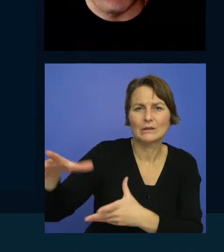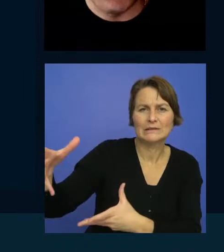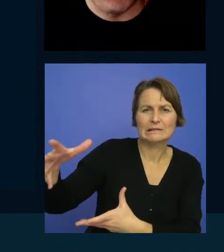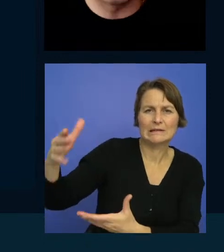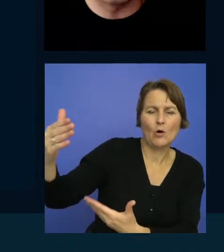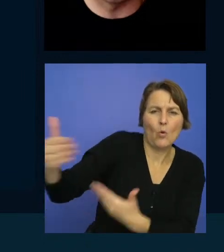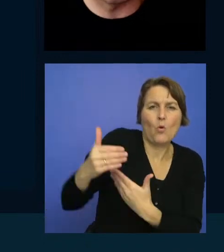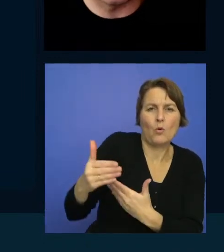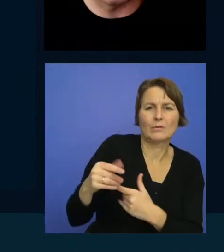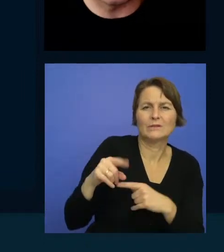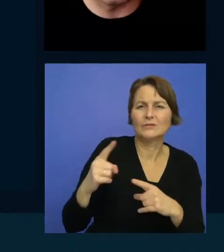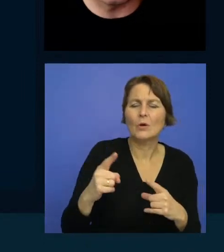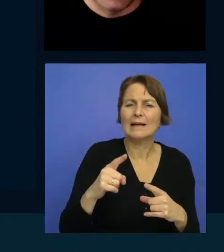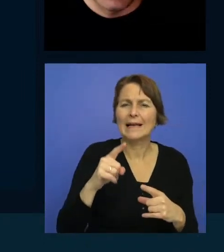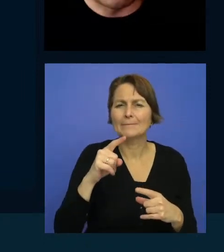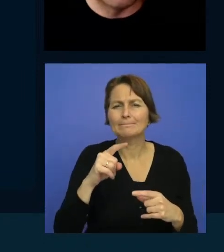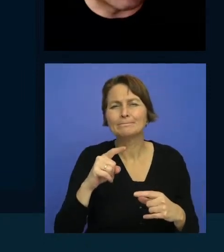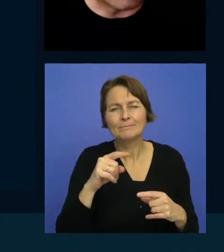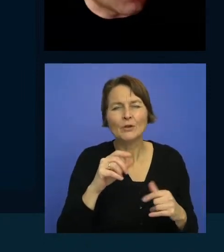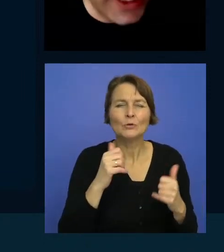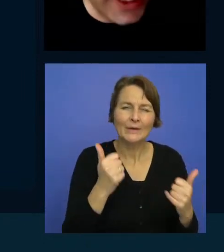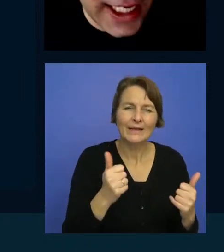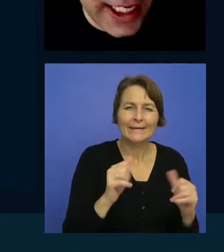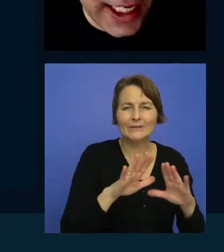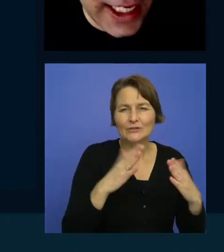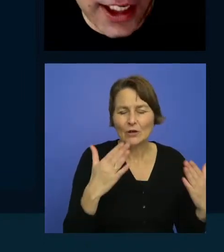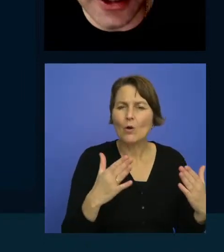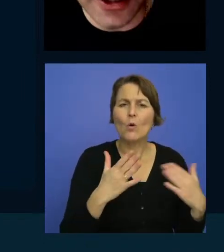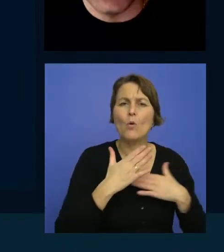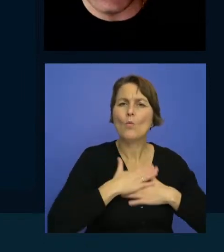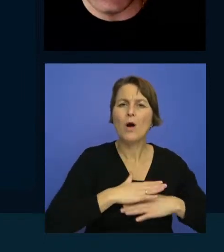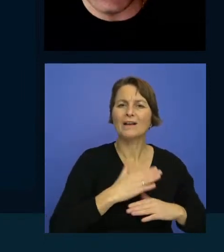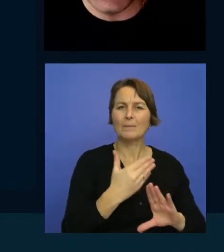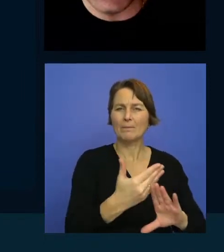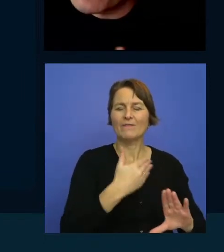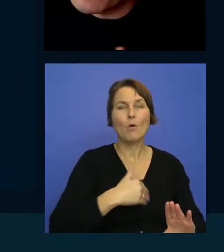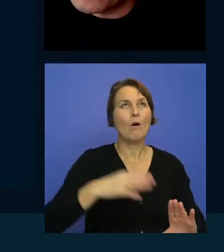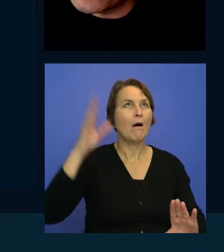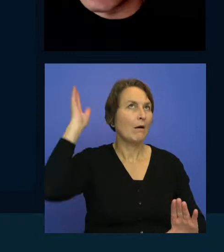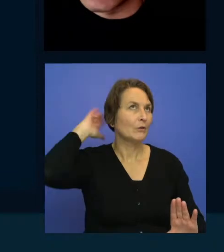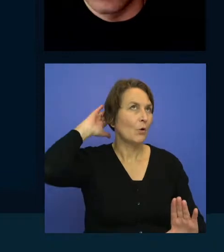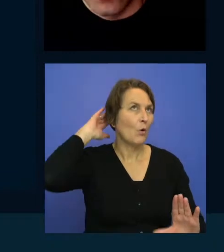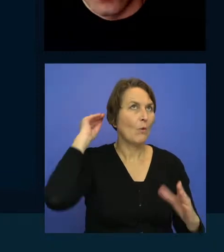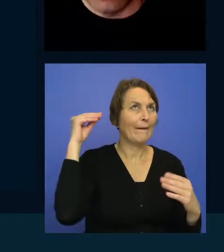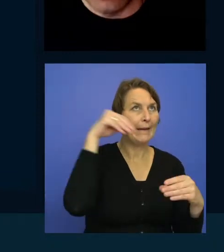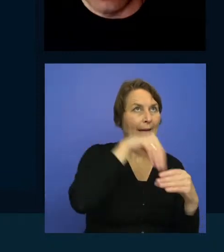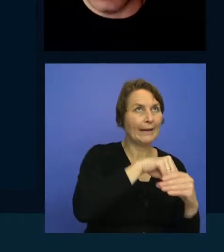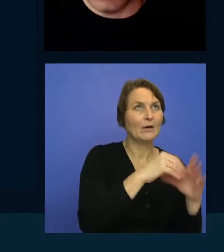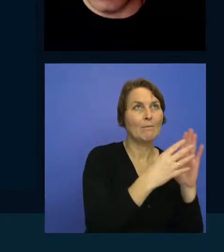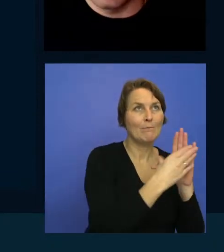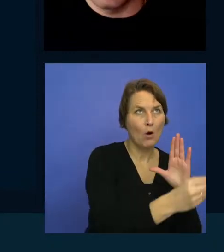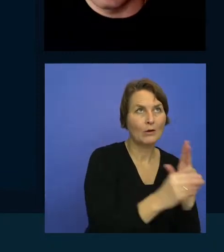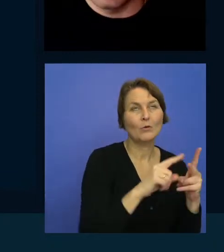in their predictions are both avoiding any unintended biases and protecting privacy of customer data. And of course, how do you sort of